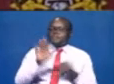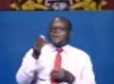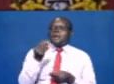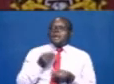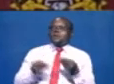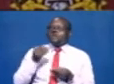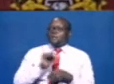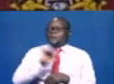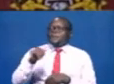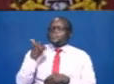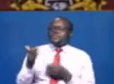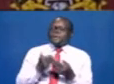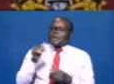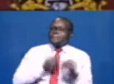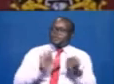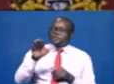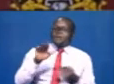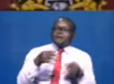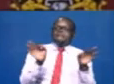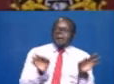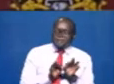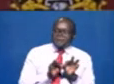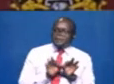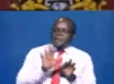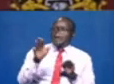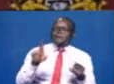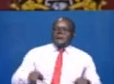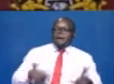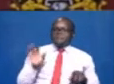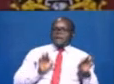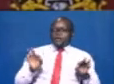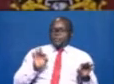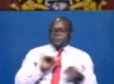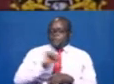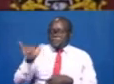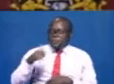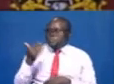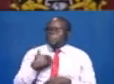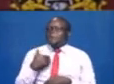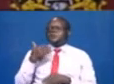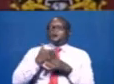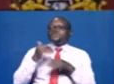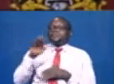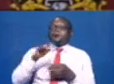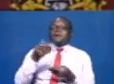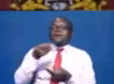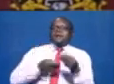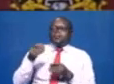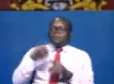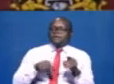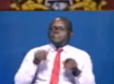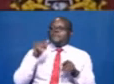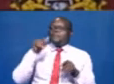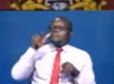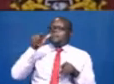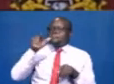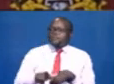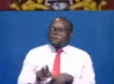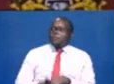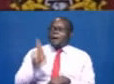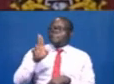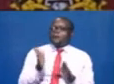those who care about your families and your livelihoods, those who want to build your economy from the bottom up. And with